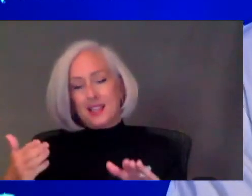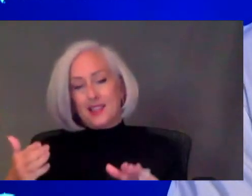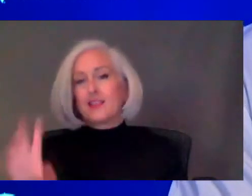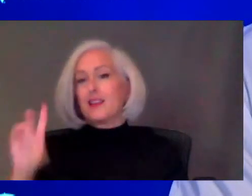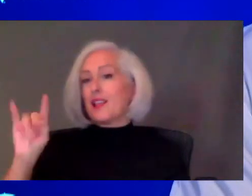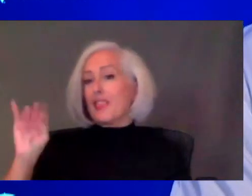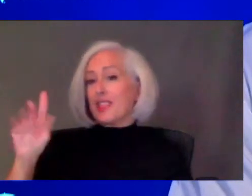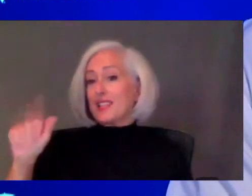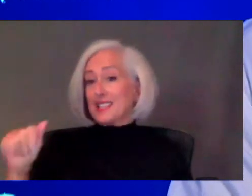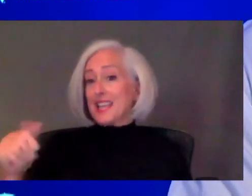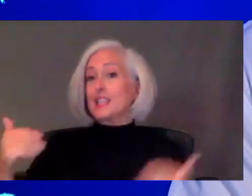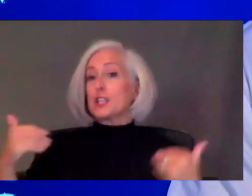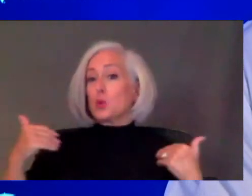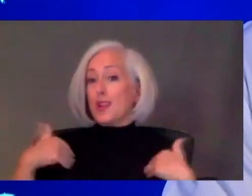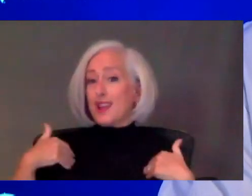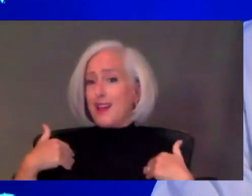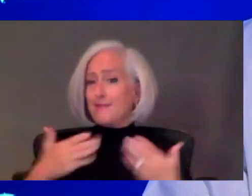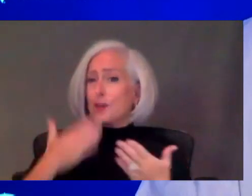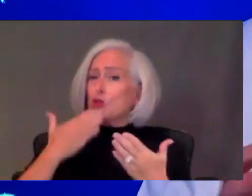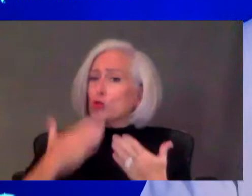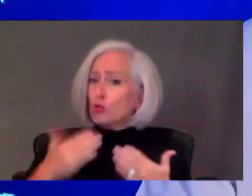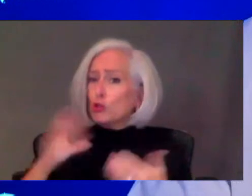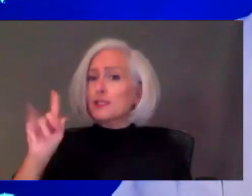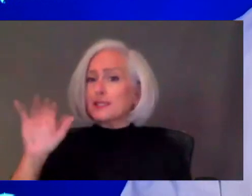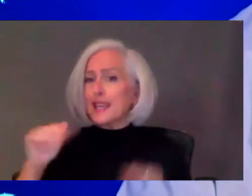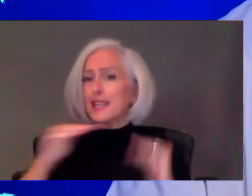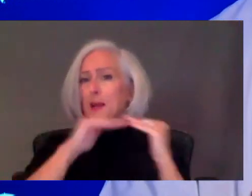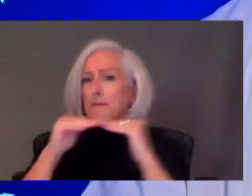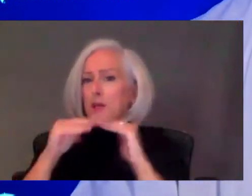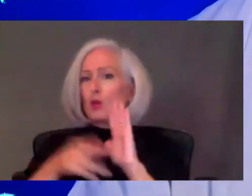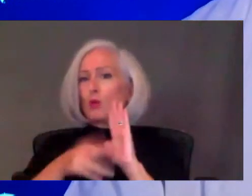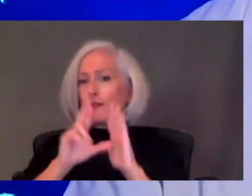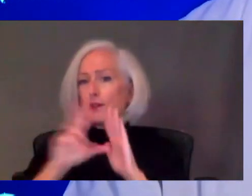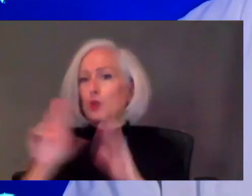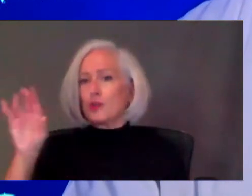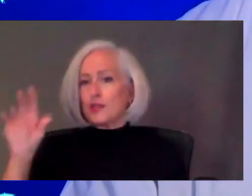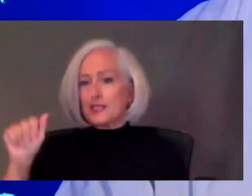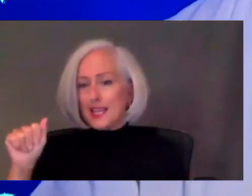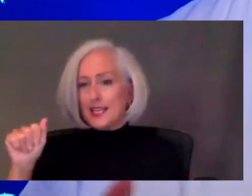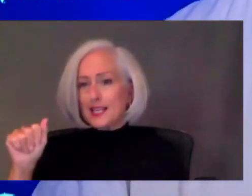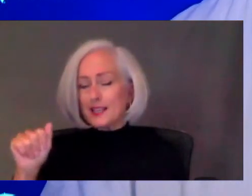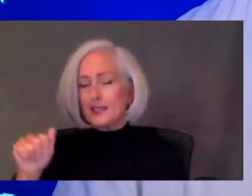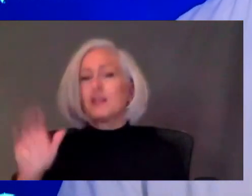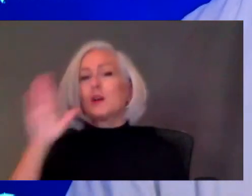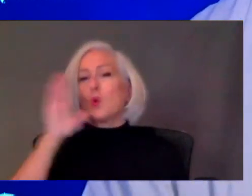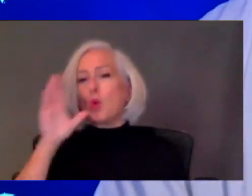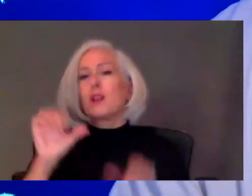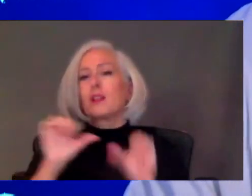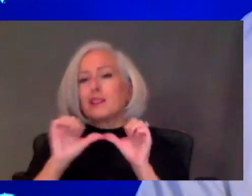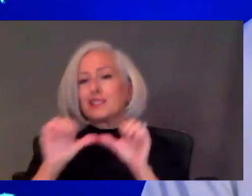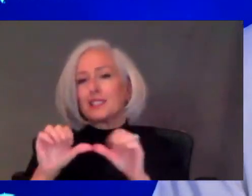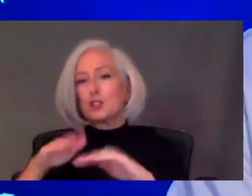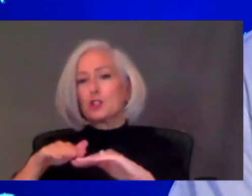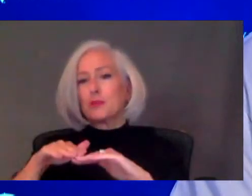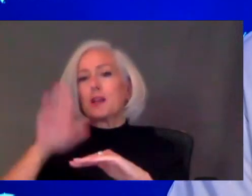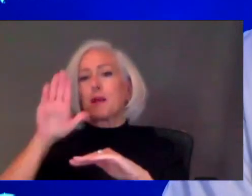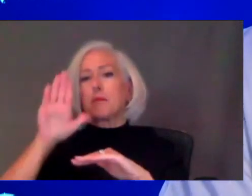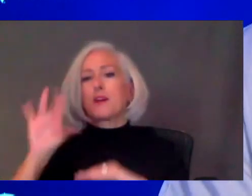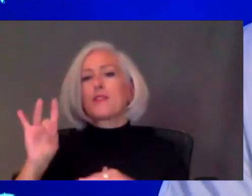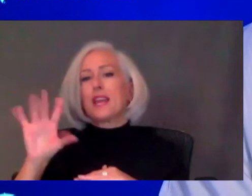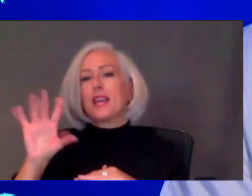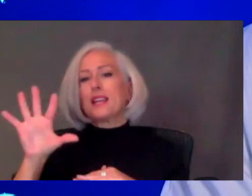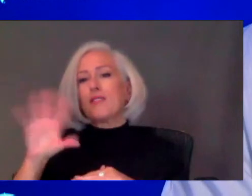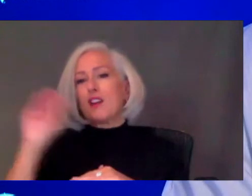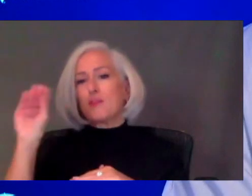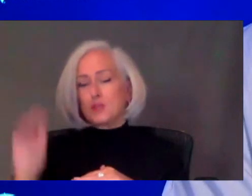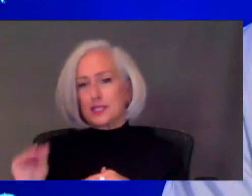Stites said. I think that's really important, is that you look at the disease population and say, even if you've been vaccinated, let's say you're